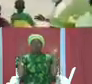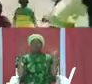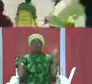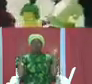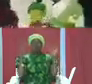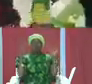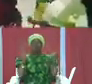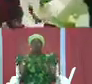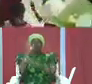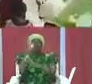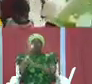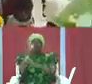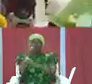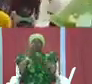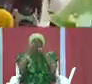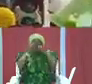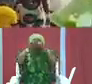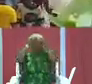God bless you.